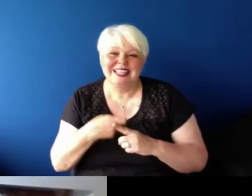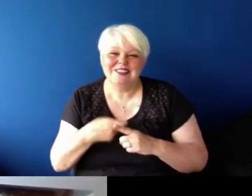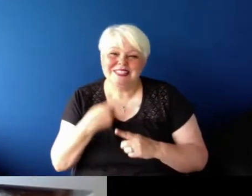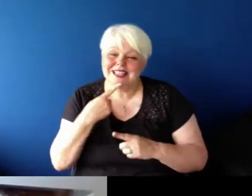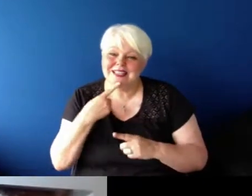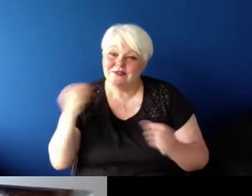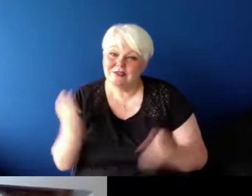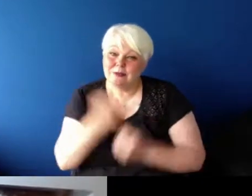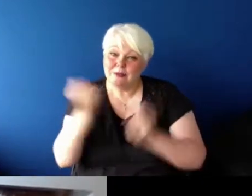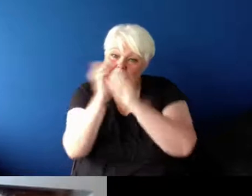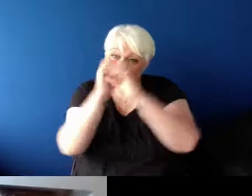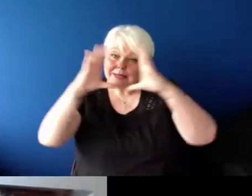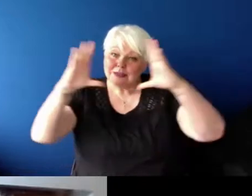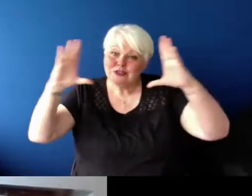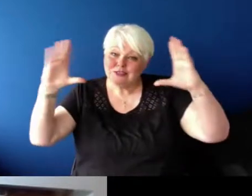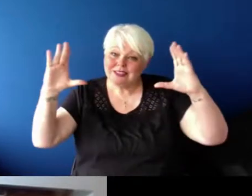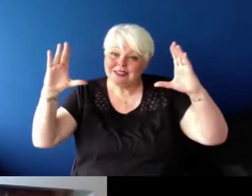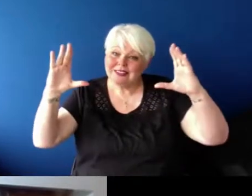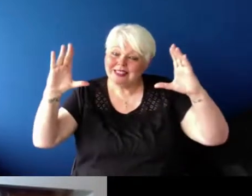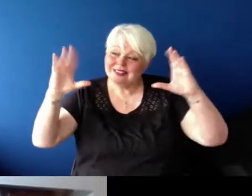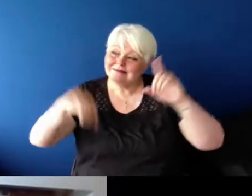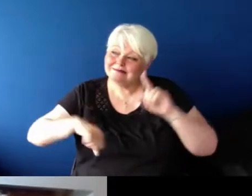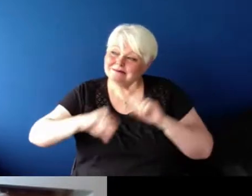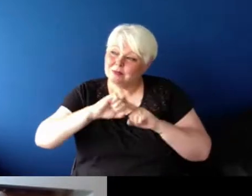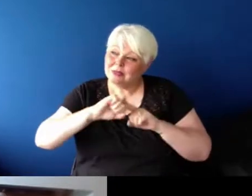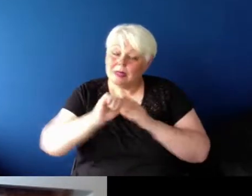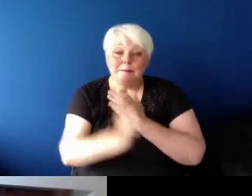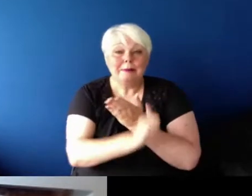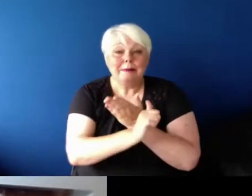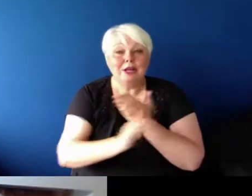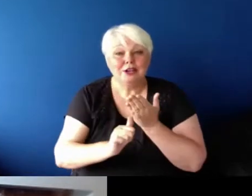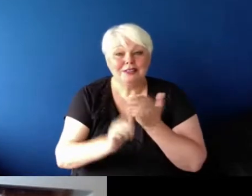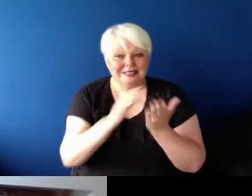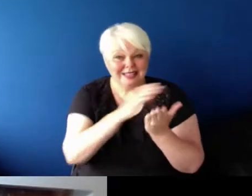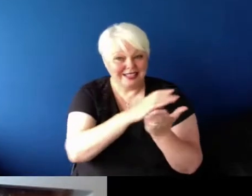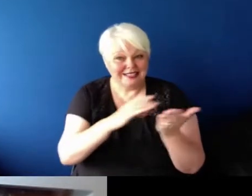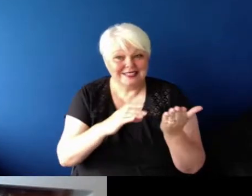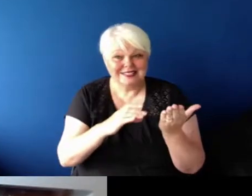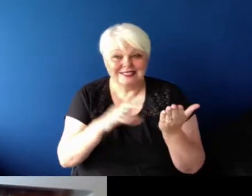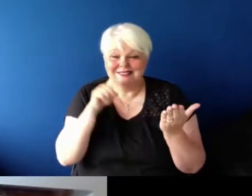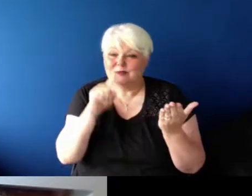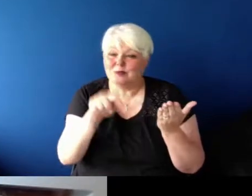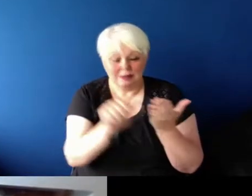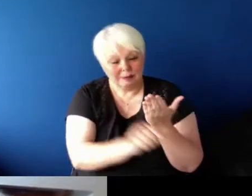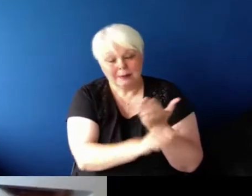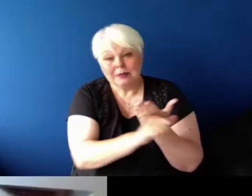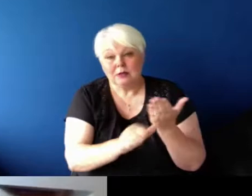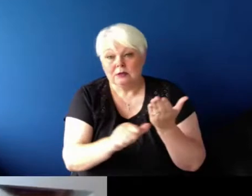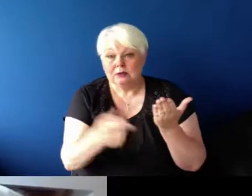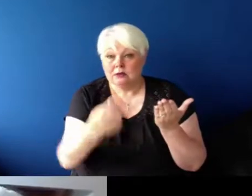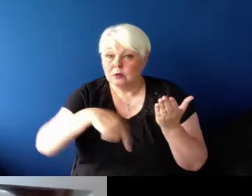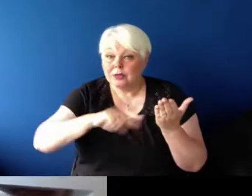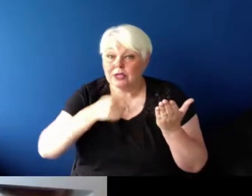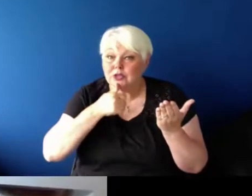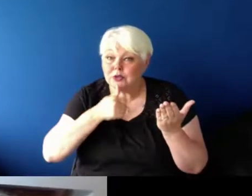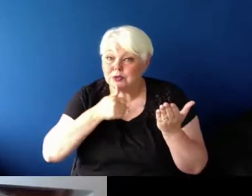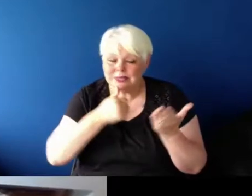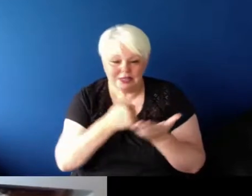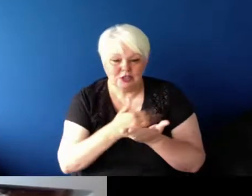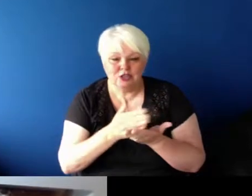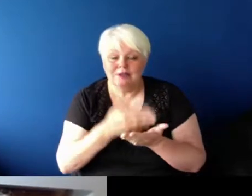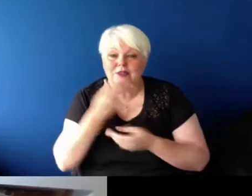imagery that resonates with biblical texts, of course, and one of the biblical texts we've used in sharing the story